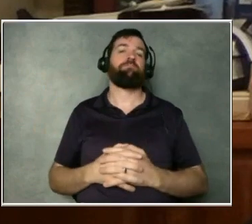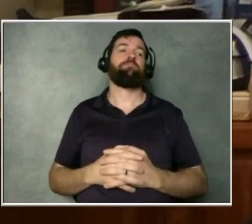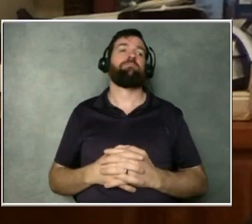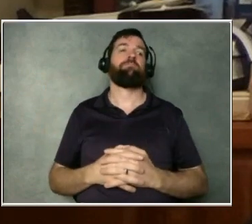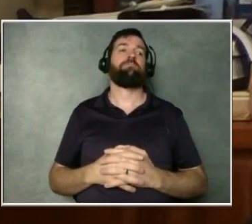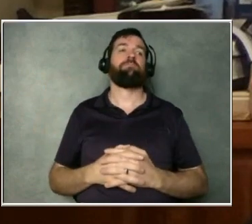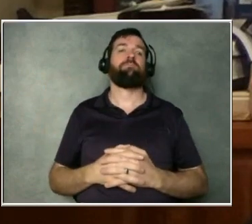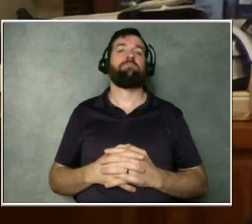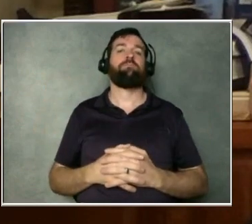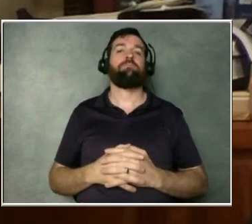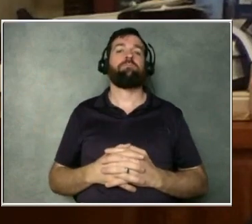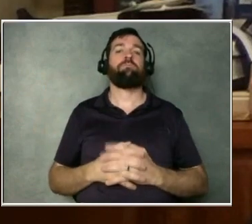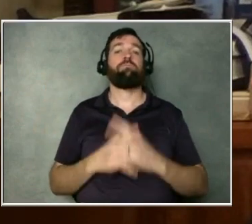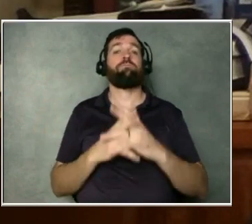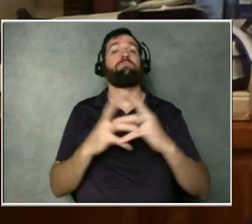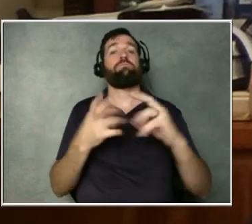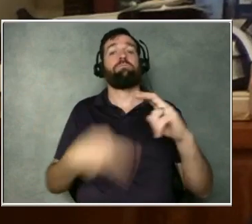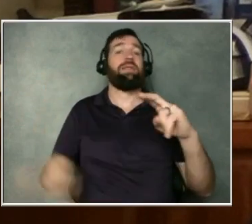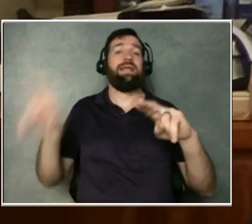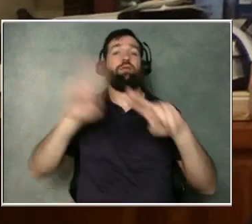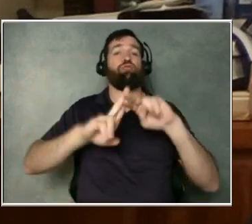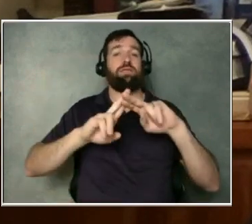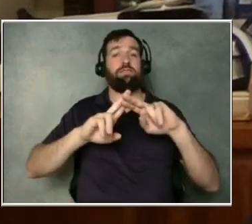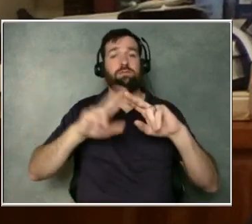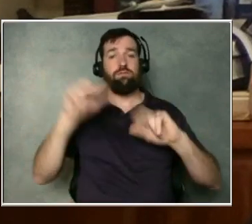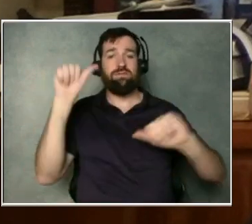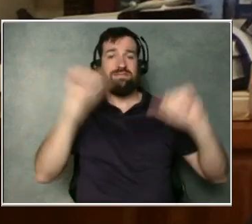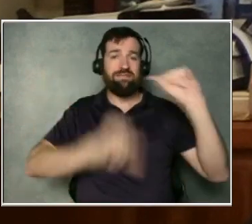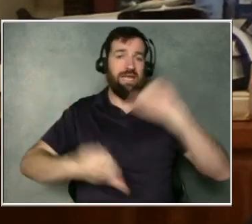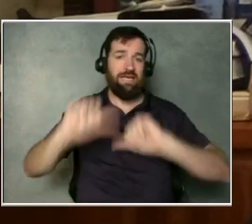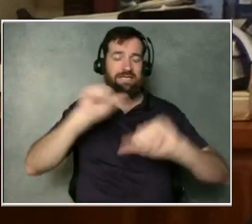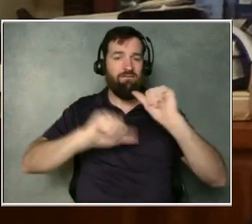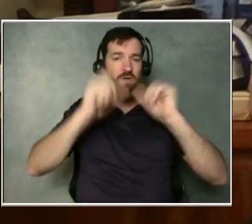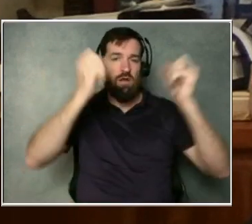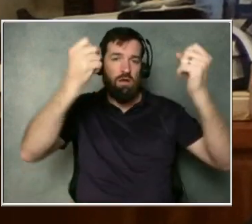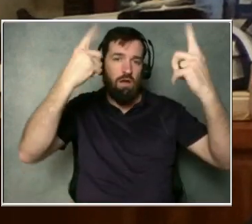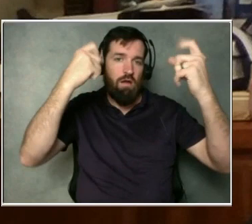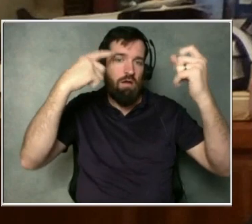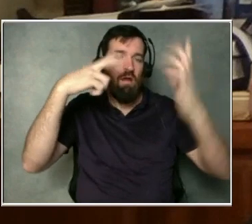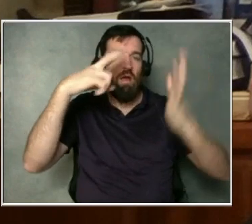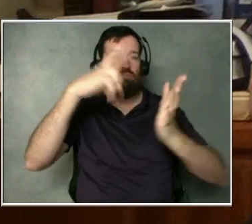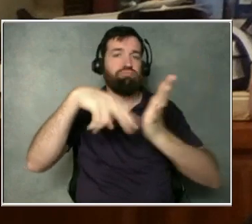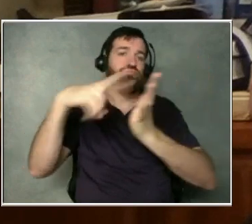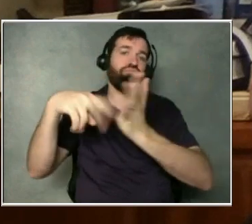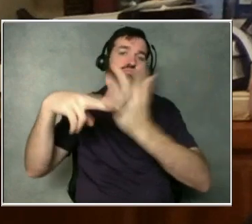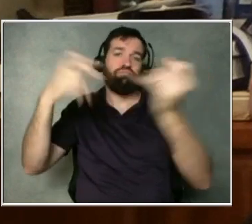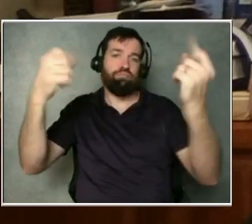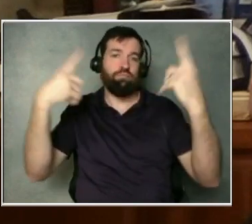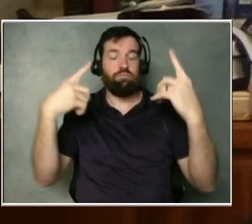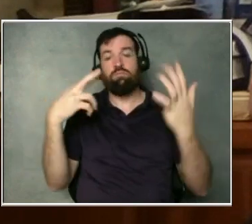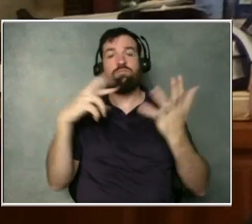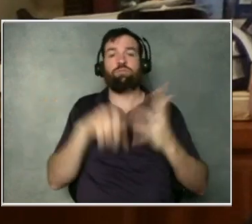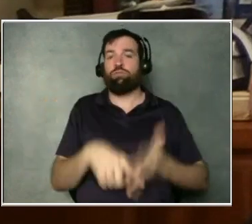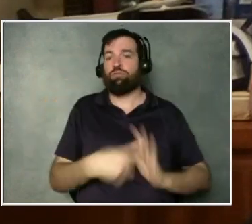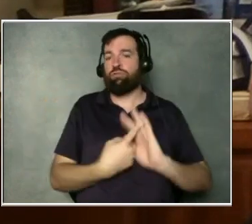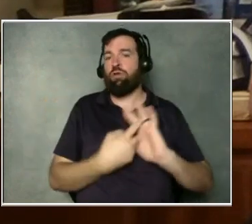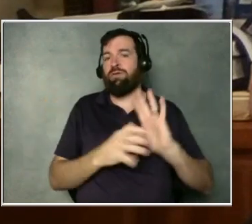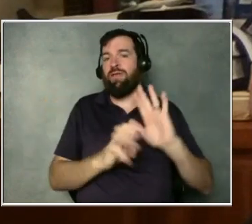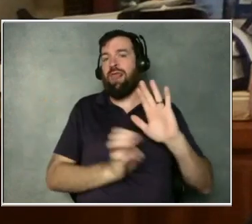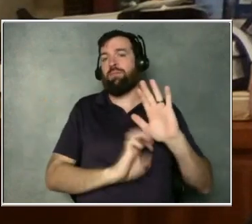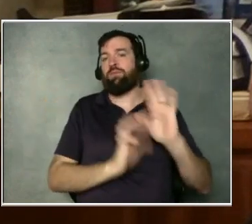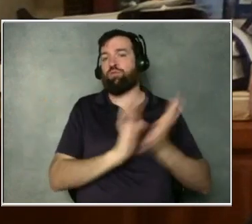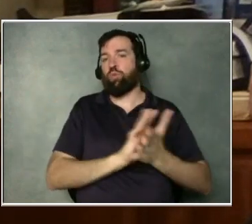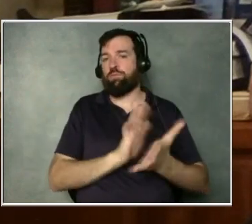to increase the scientific literacy of the population, and that has to begin in grade school.